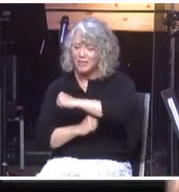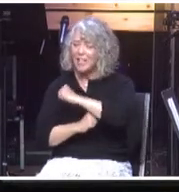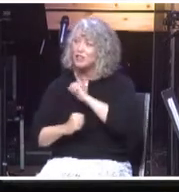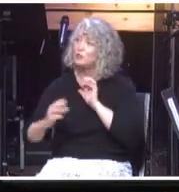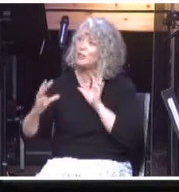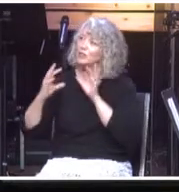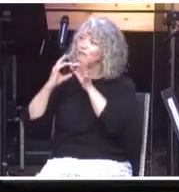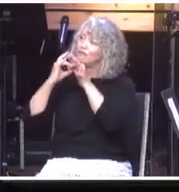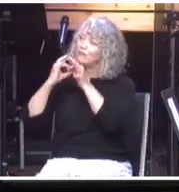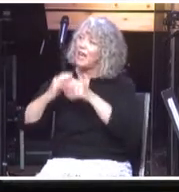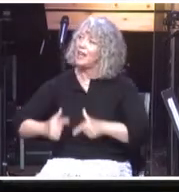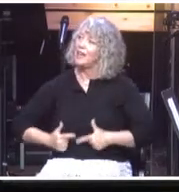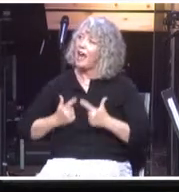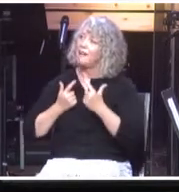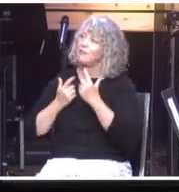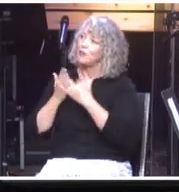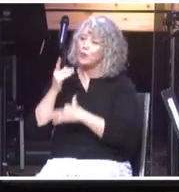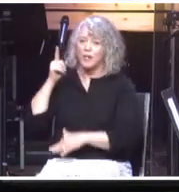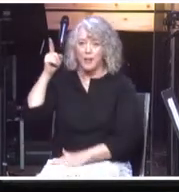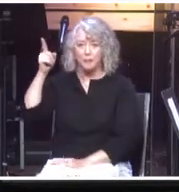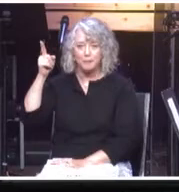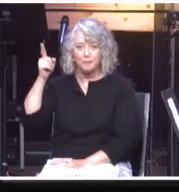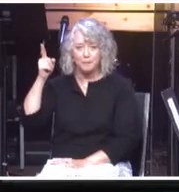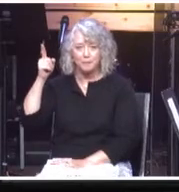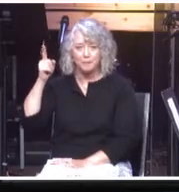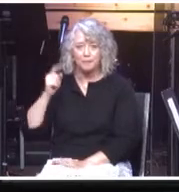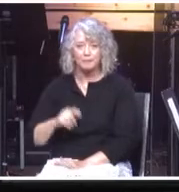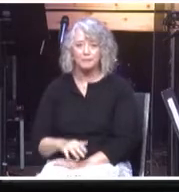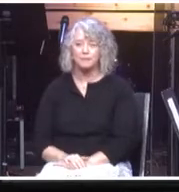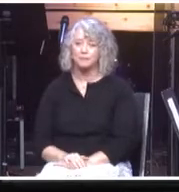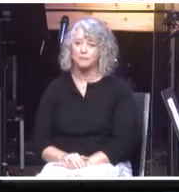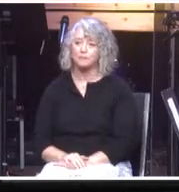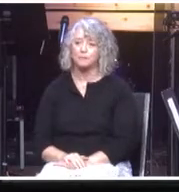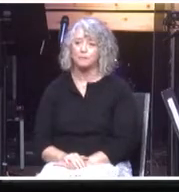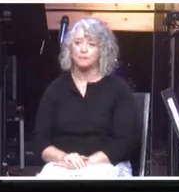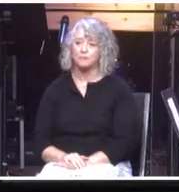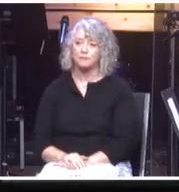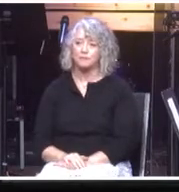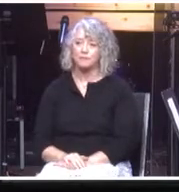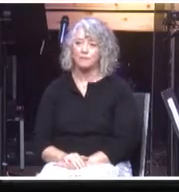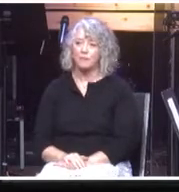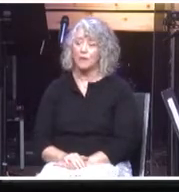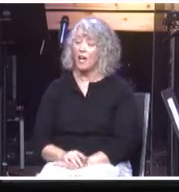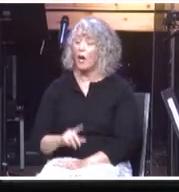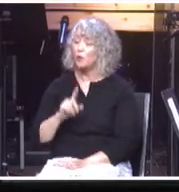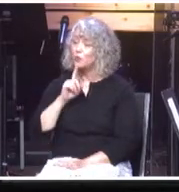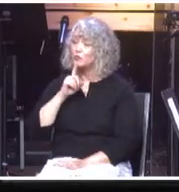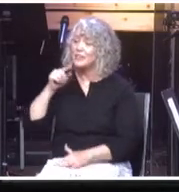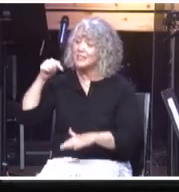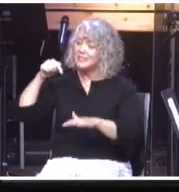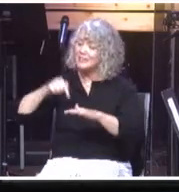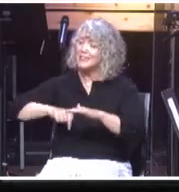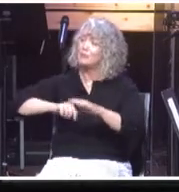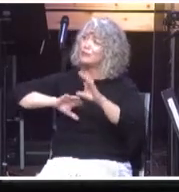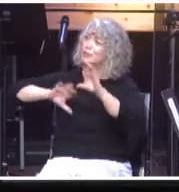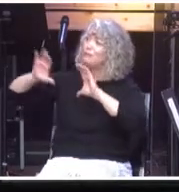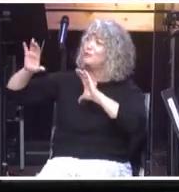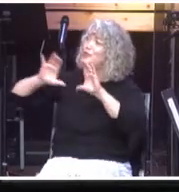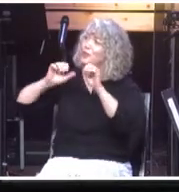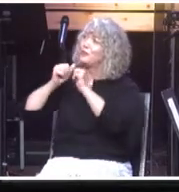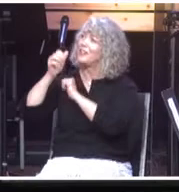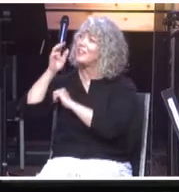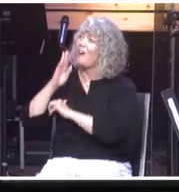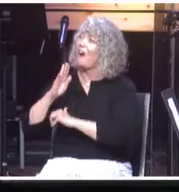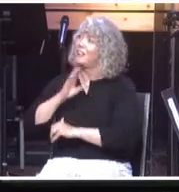You see, our real possession, our real profound communion with God in Christ will make us